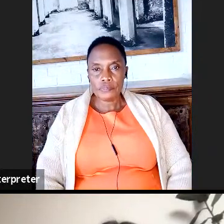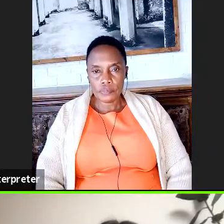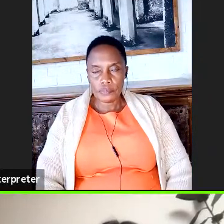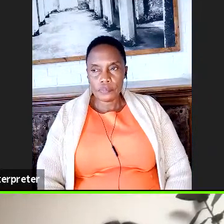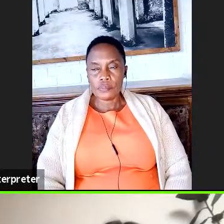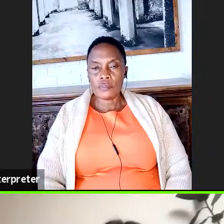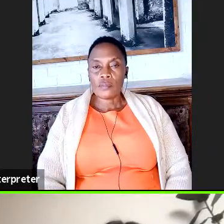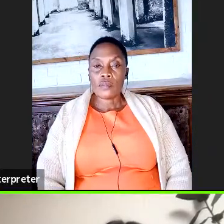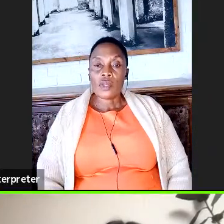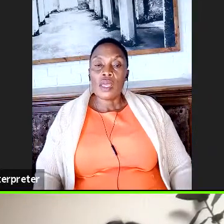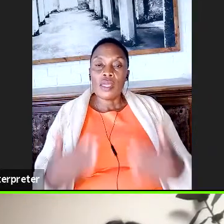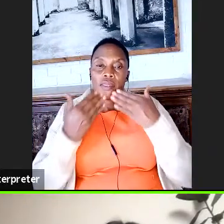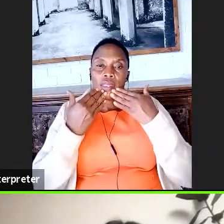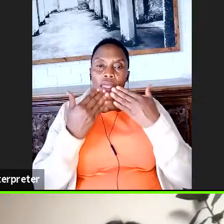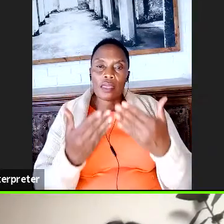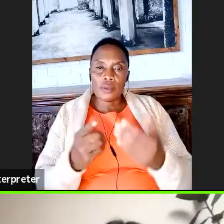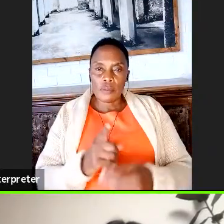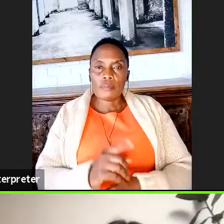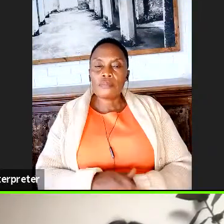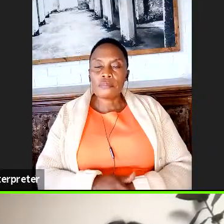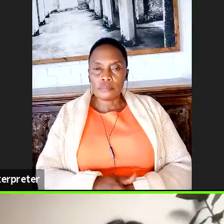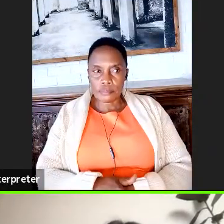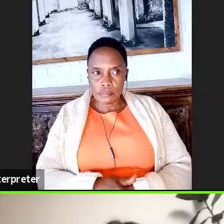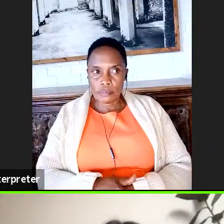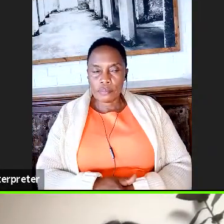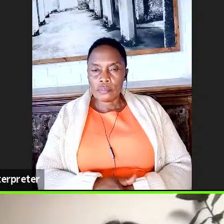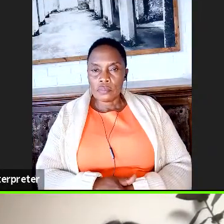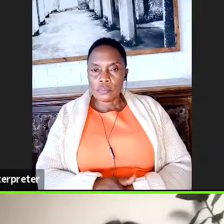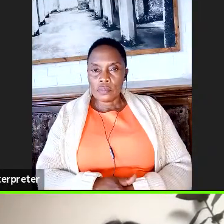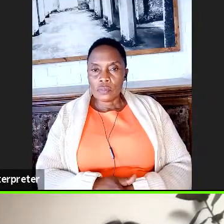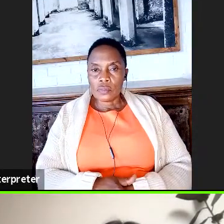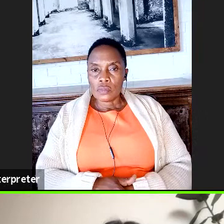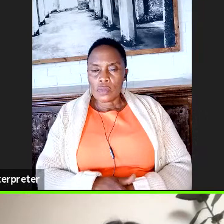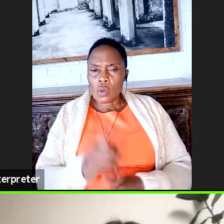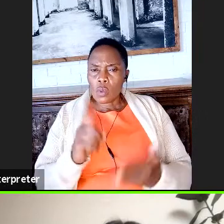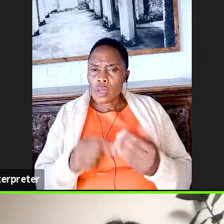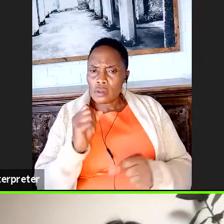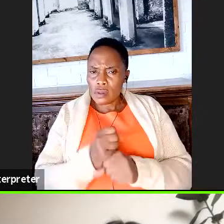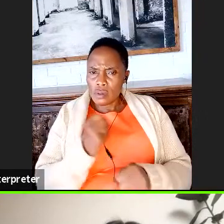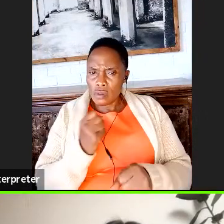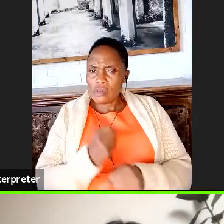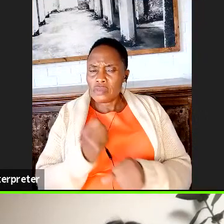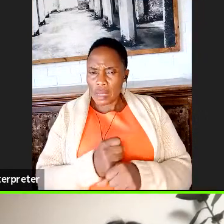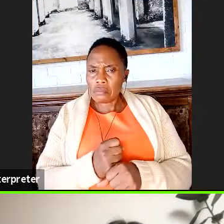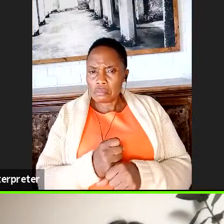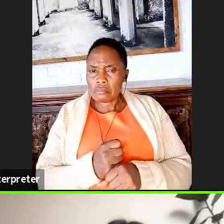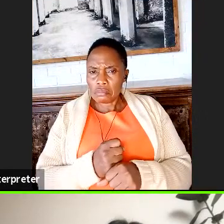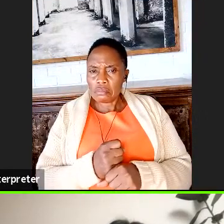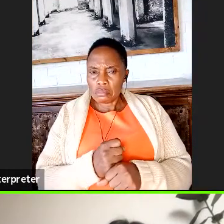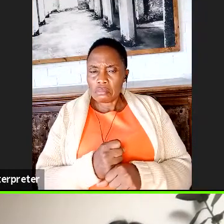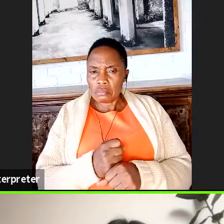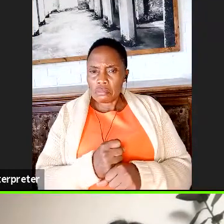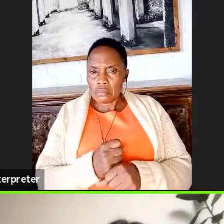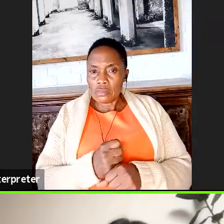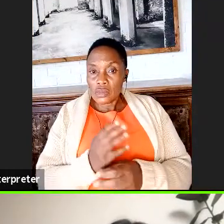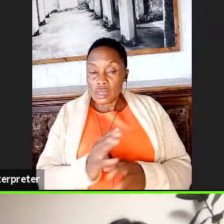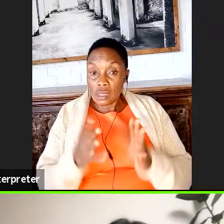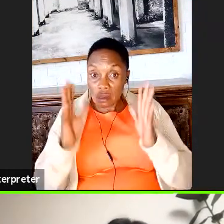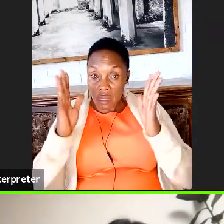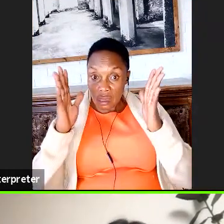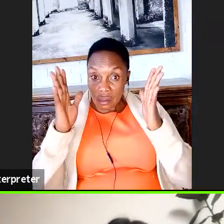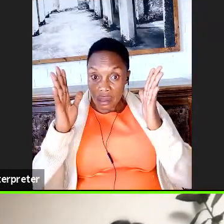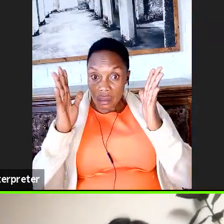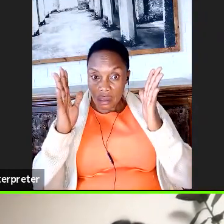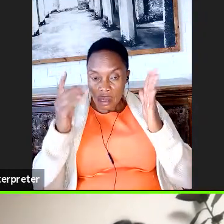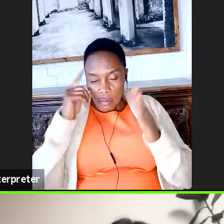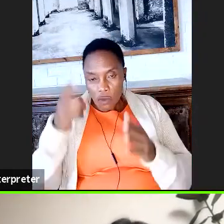Thanks, Joel. And I think the work that you've done with Chosen Generation has been so successful. You lobbied